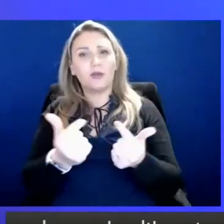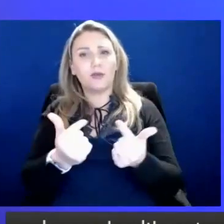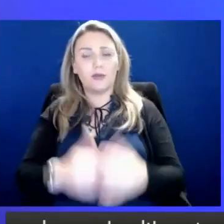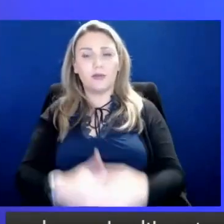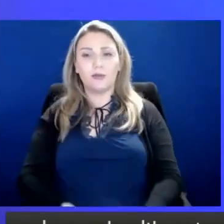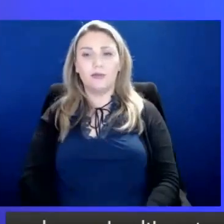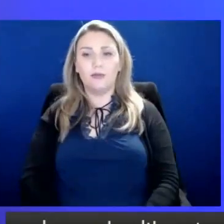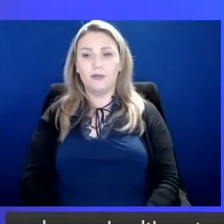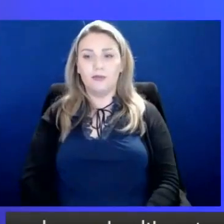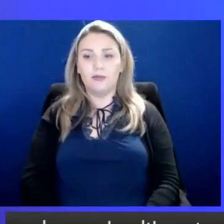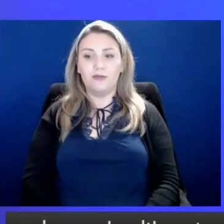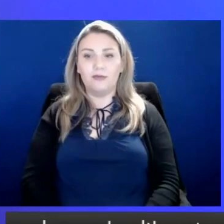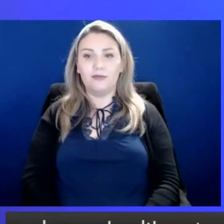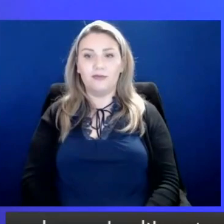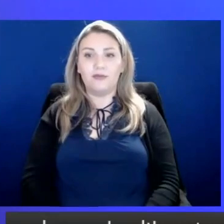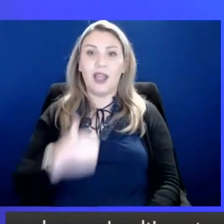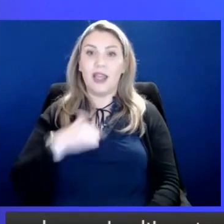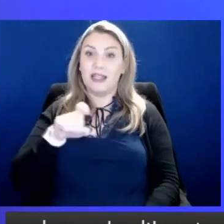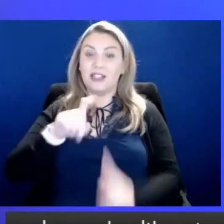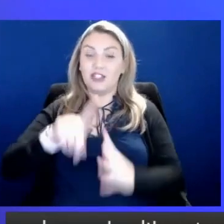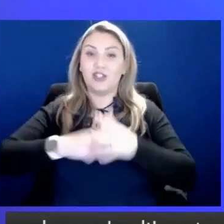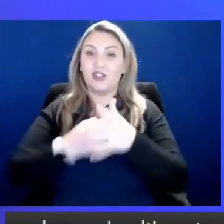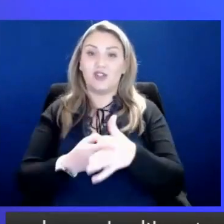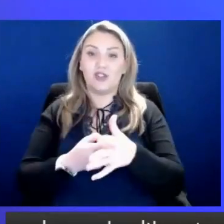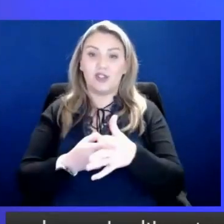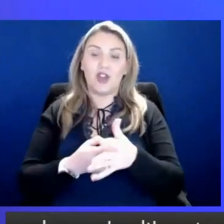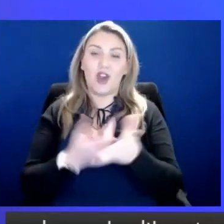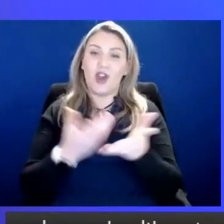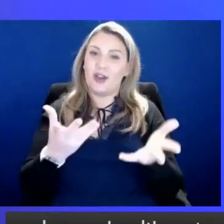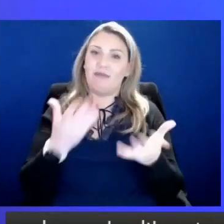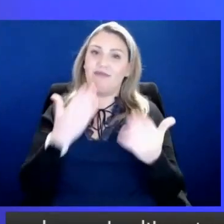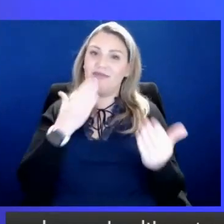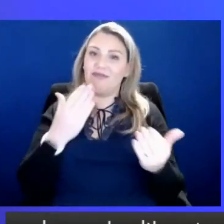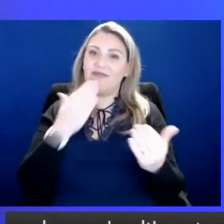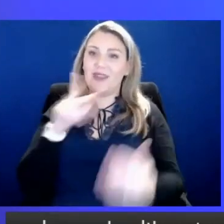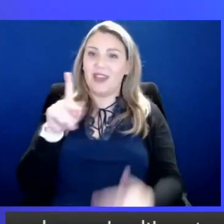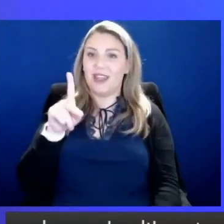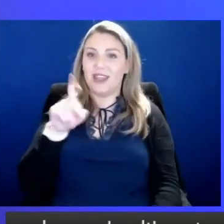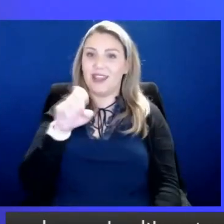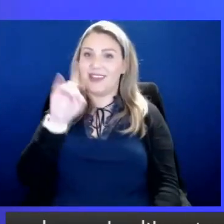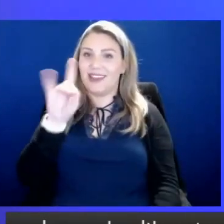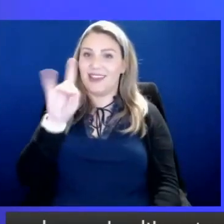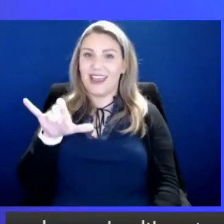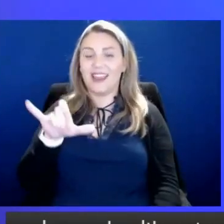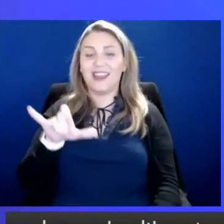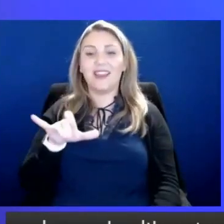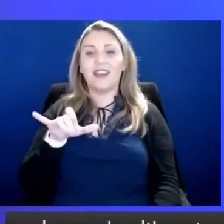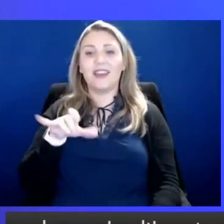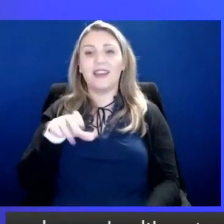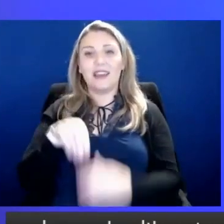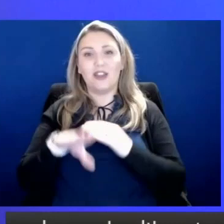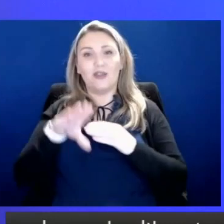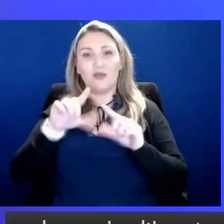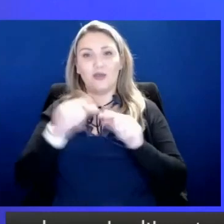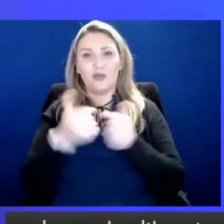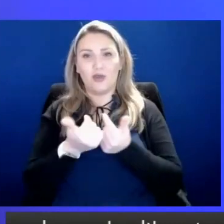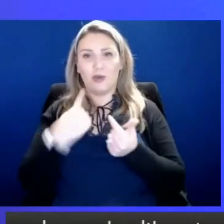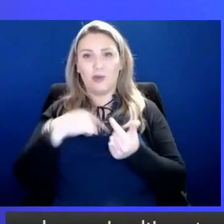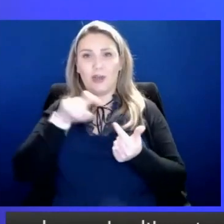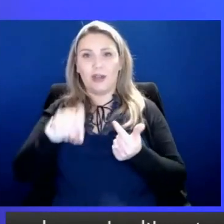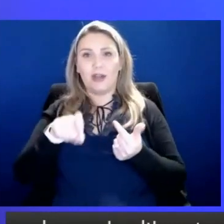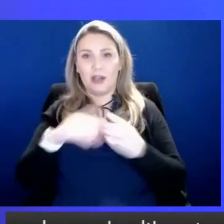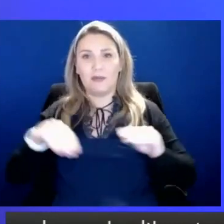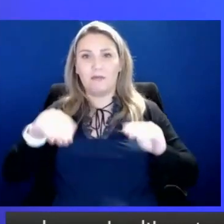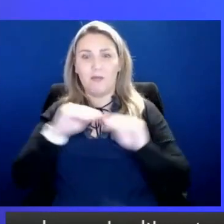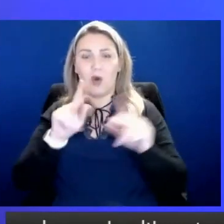I have to start by giving credit to Kelly, because Kelly really in the group was saying, like, we need to let more people know. And